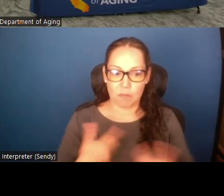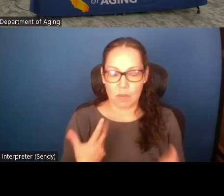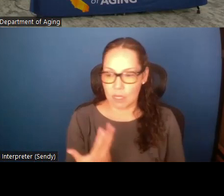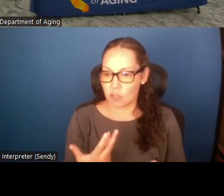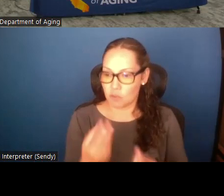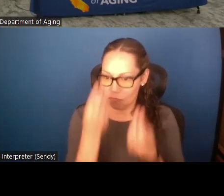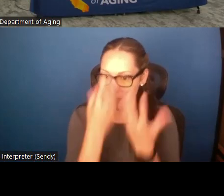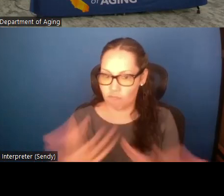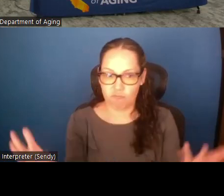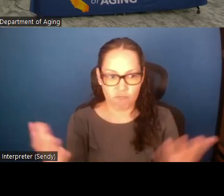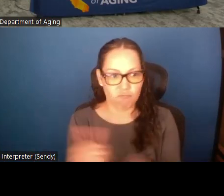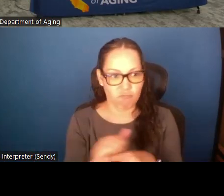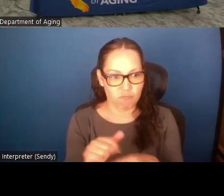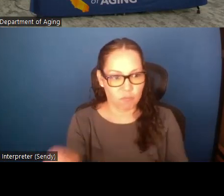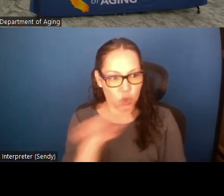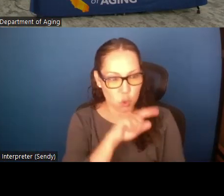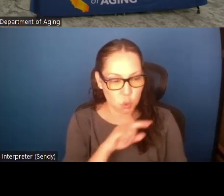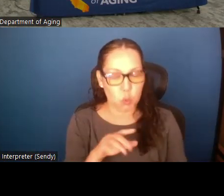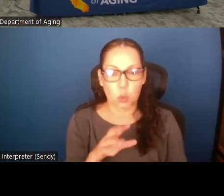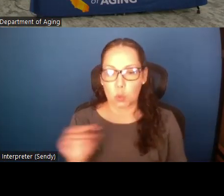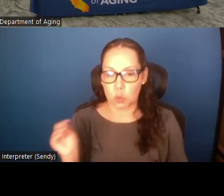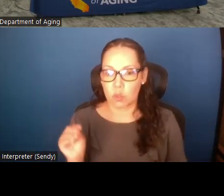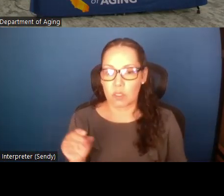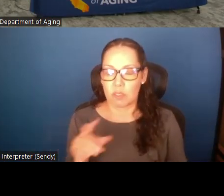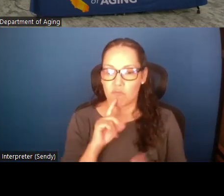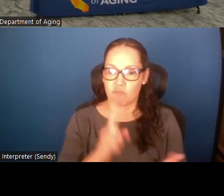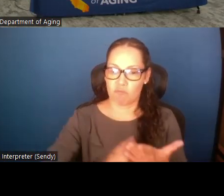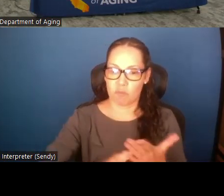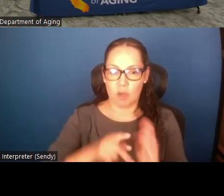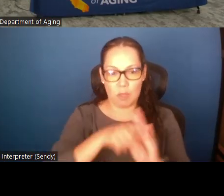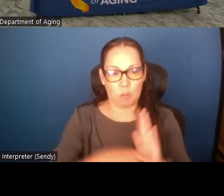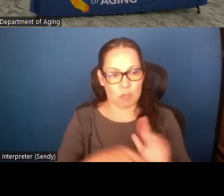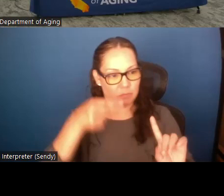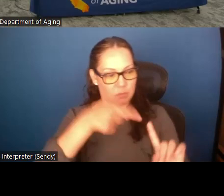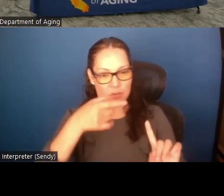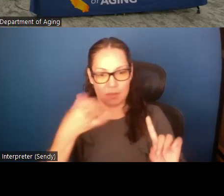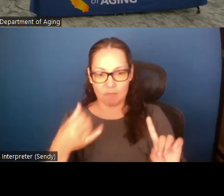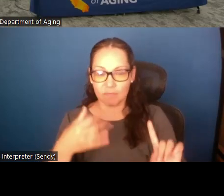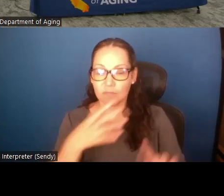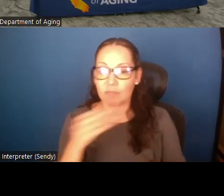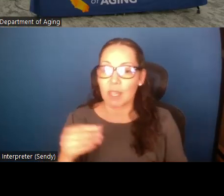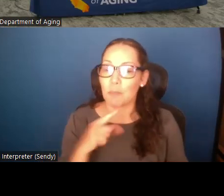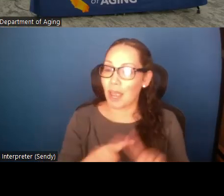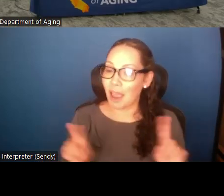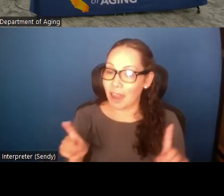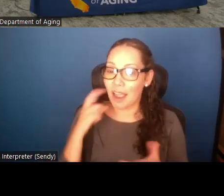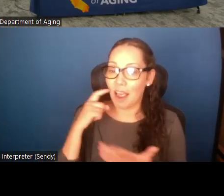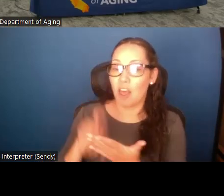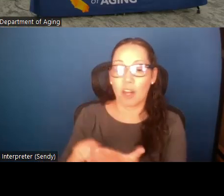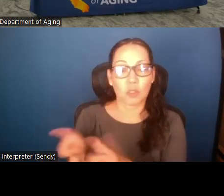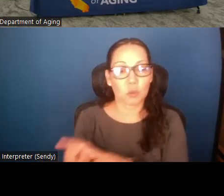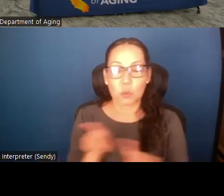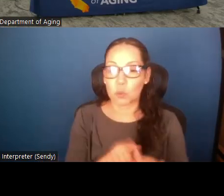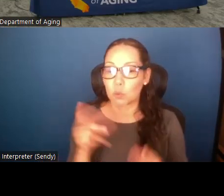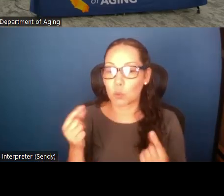I'm just going to give sort of like a broad overview of the principles. But I do want to acknowledge that based on the